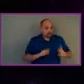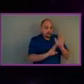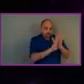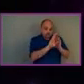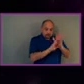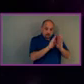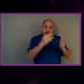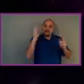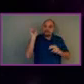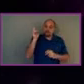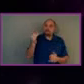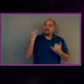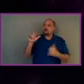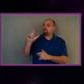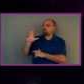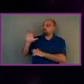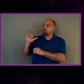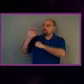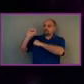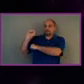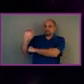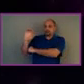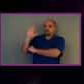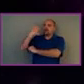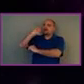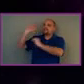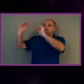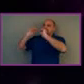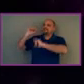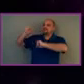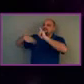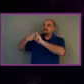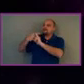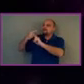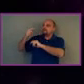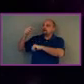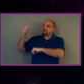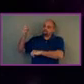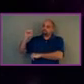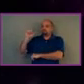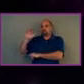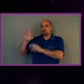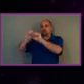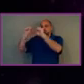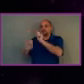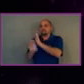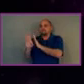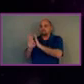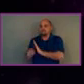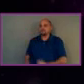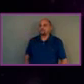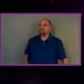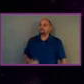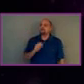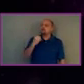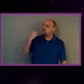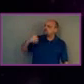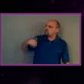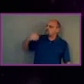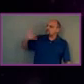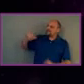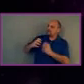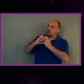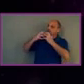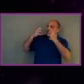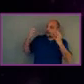Wow, I mean, Lucy has a very big task at hand, it sounds like. And I'm wondering, what are some of the instruments that